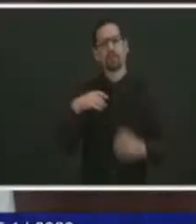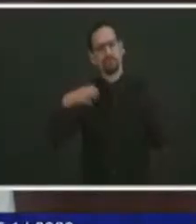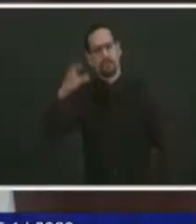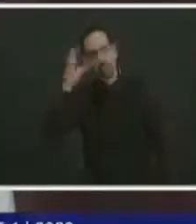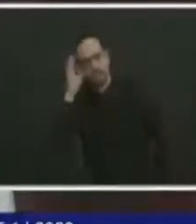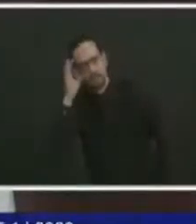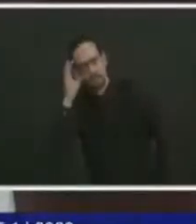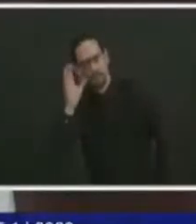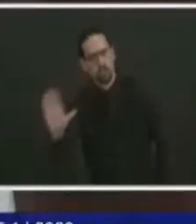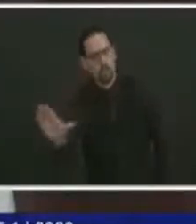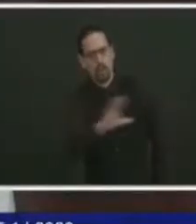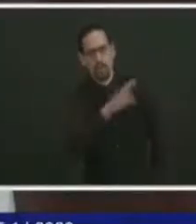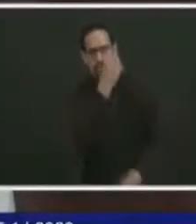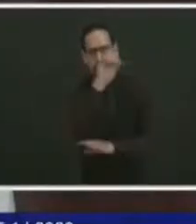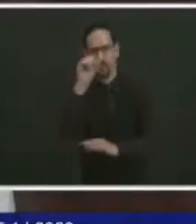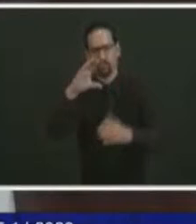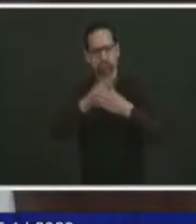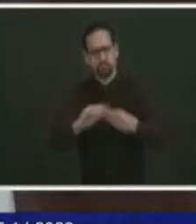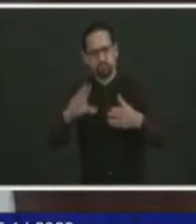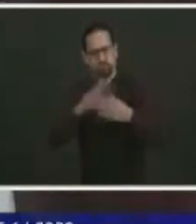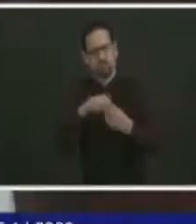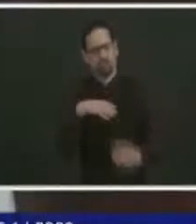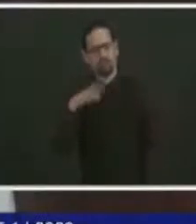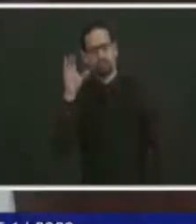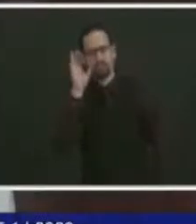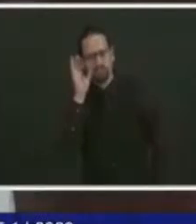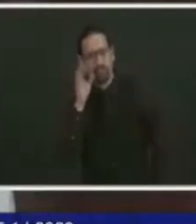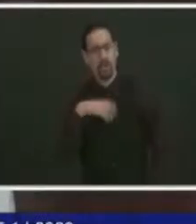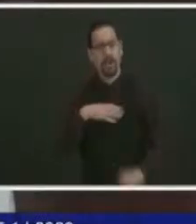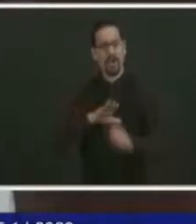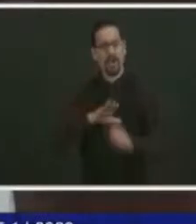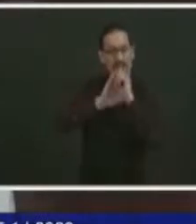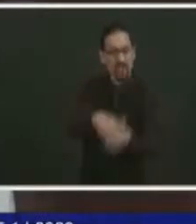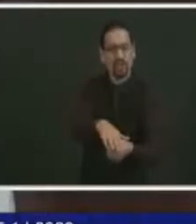sincerity. And so that's going to be my approach.